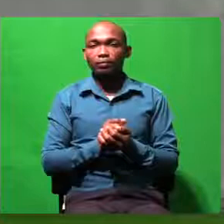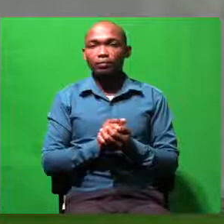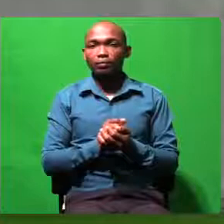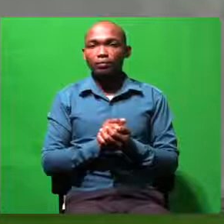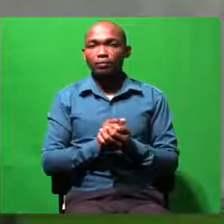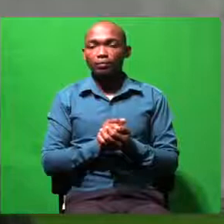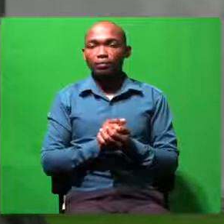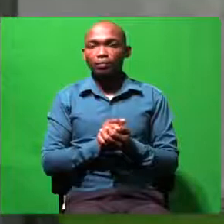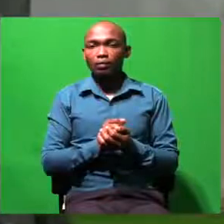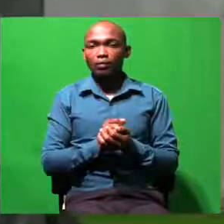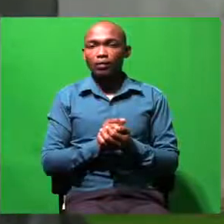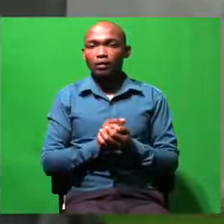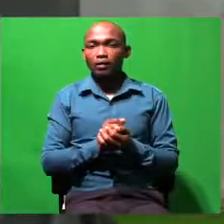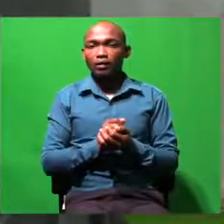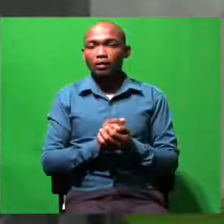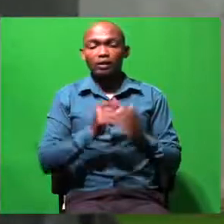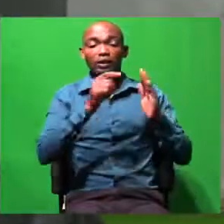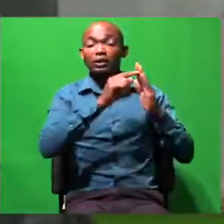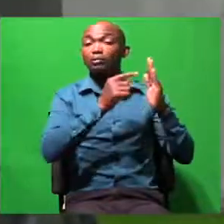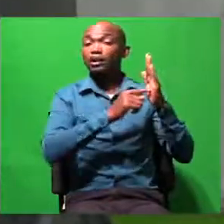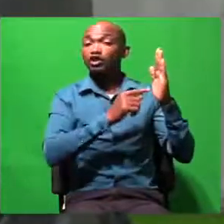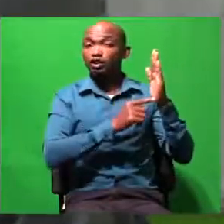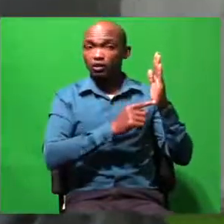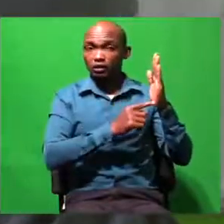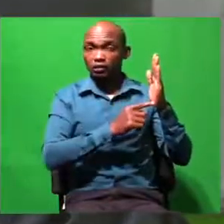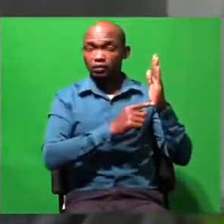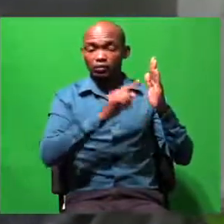Just mention any